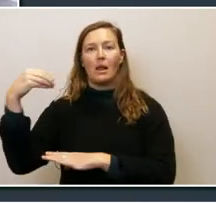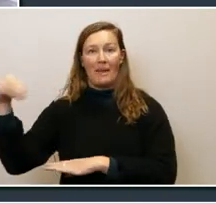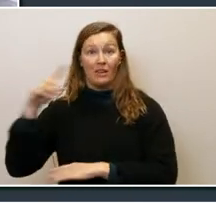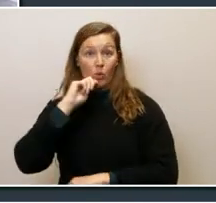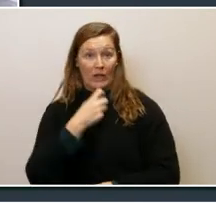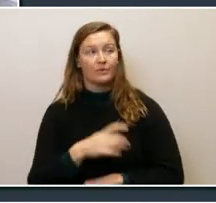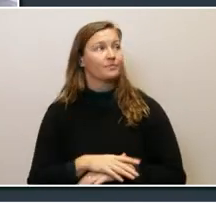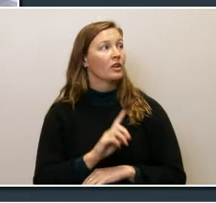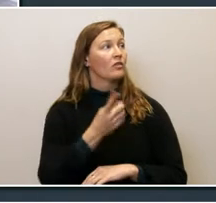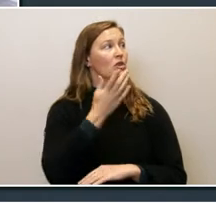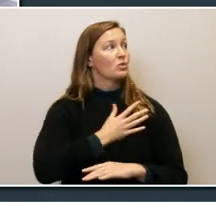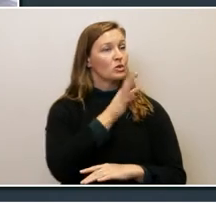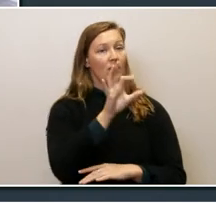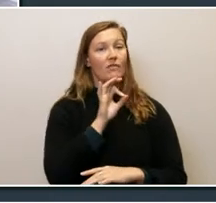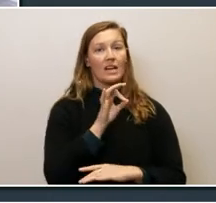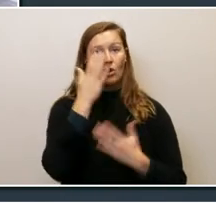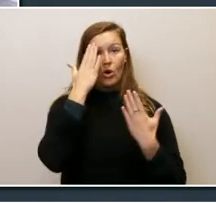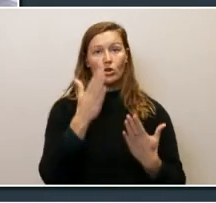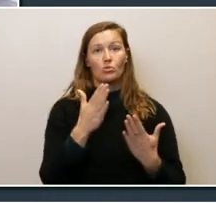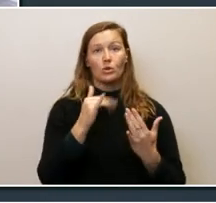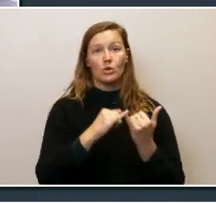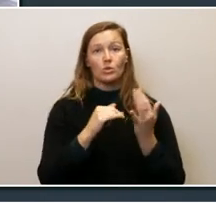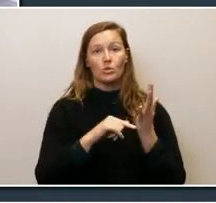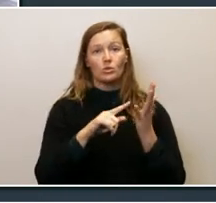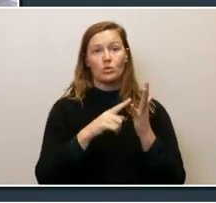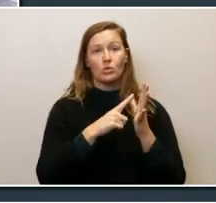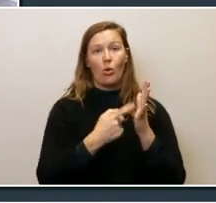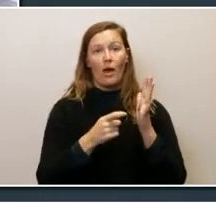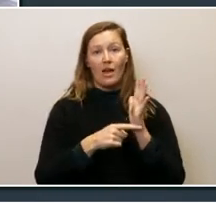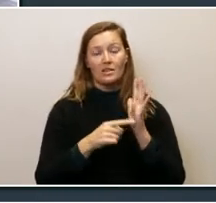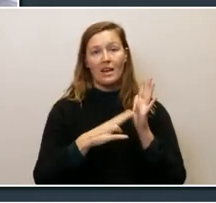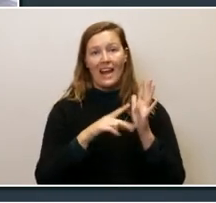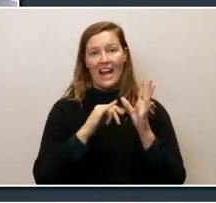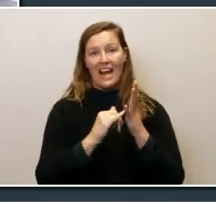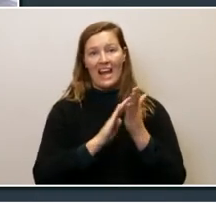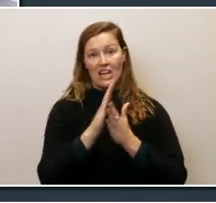up, I would like to welcome the Honourable Stuart Nash, who was with us via Zoom.